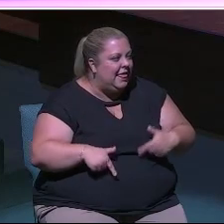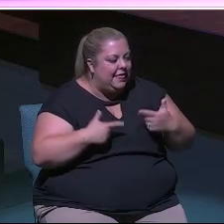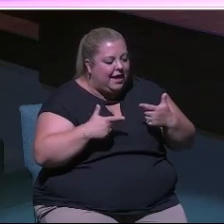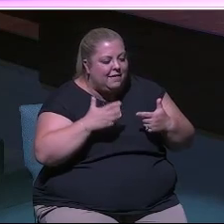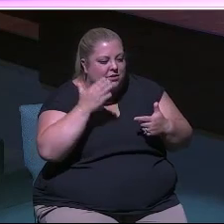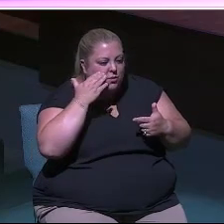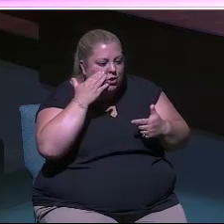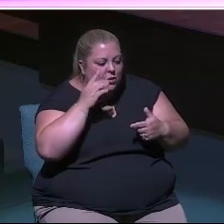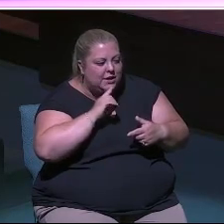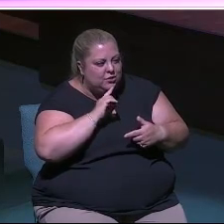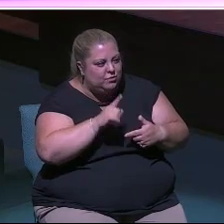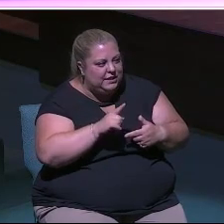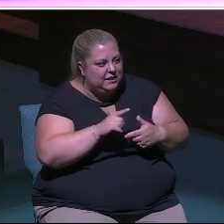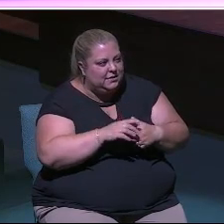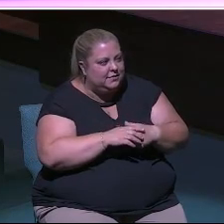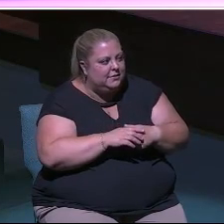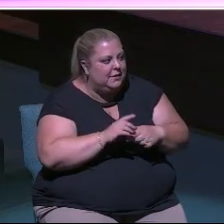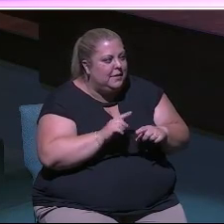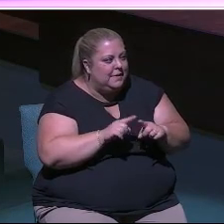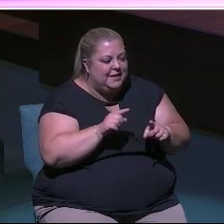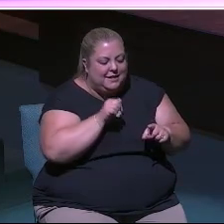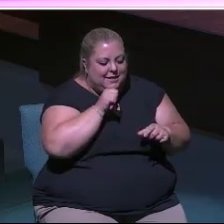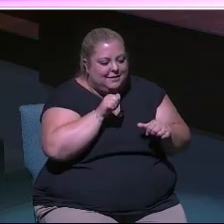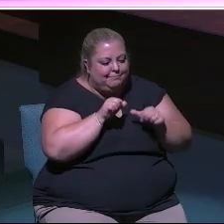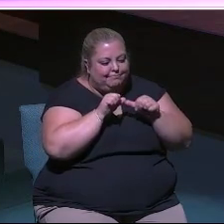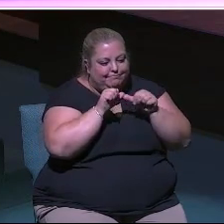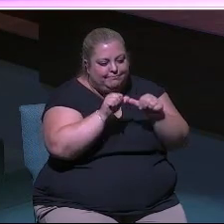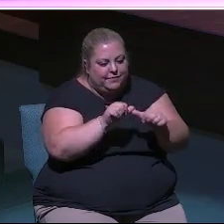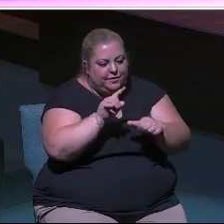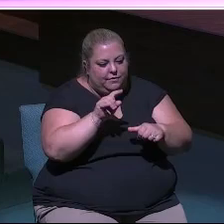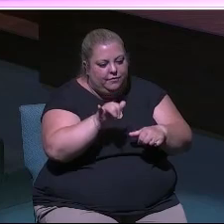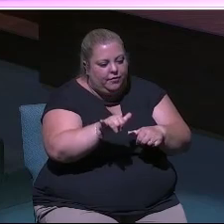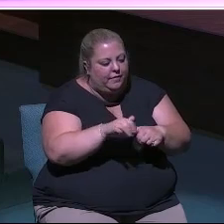real, but it doesn't last forever.